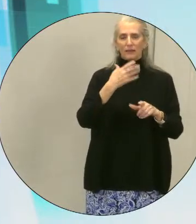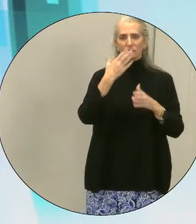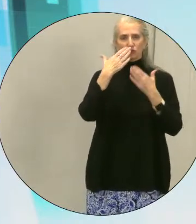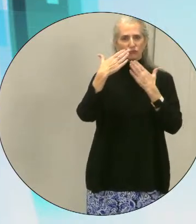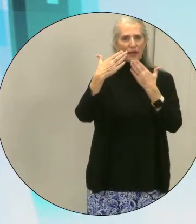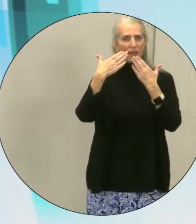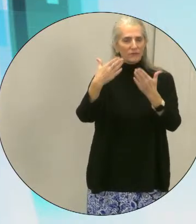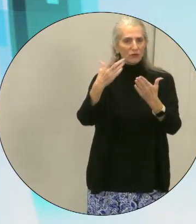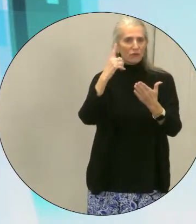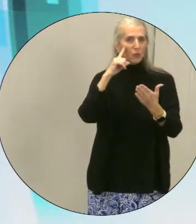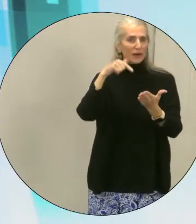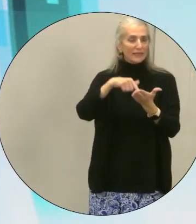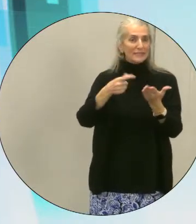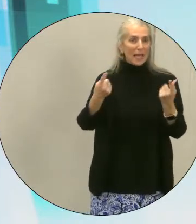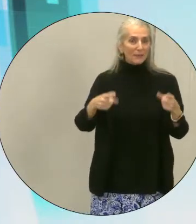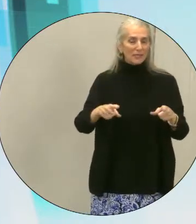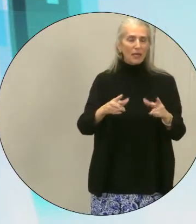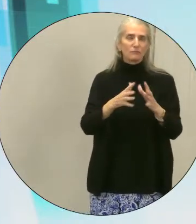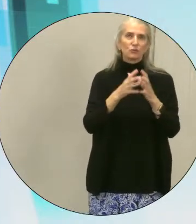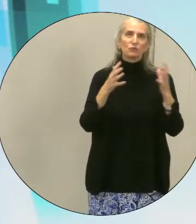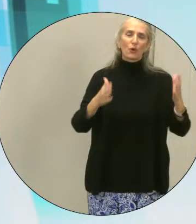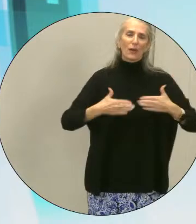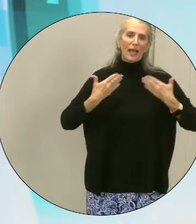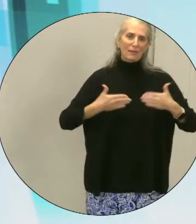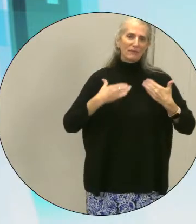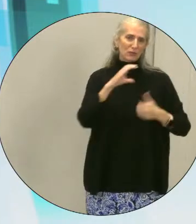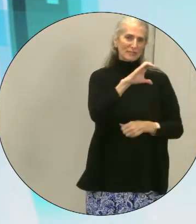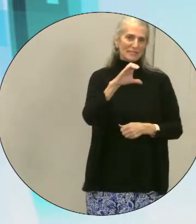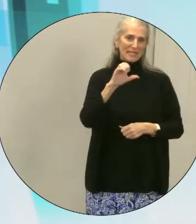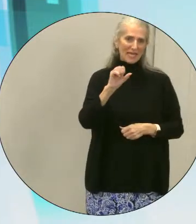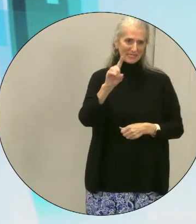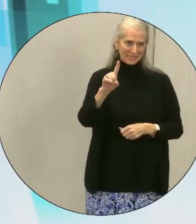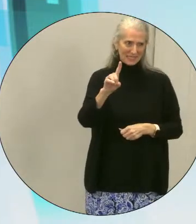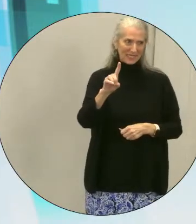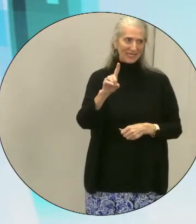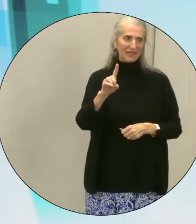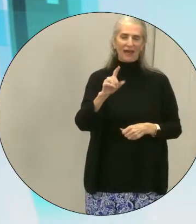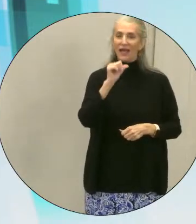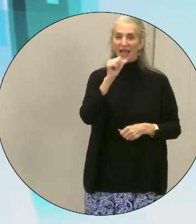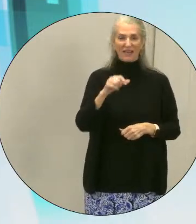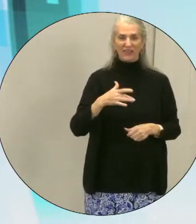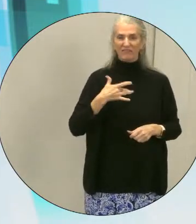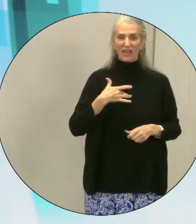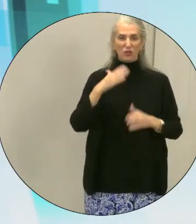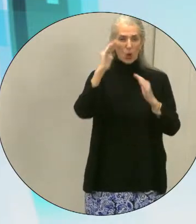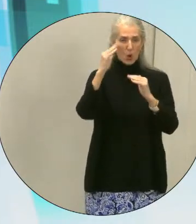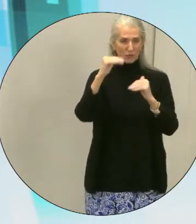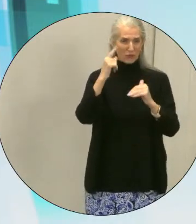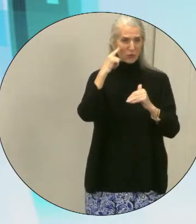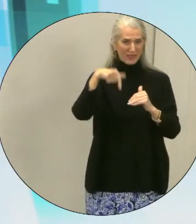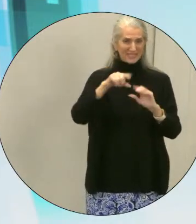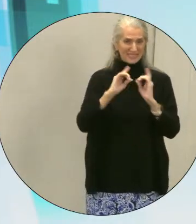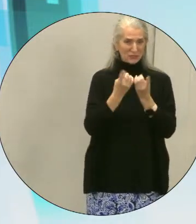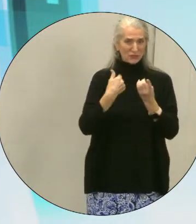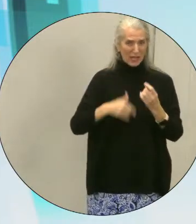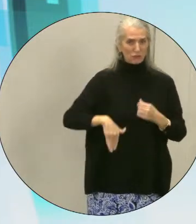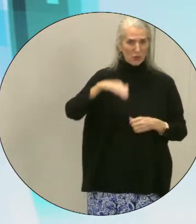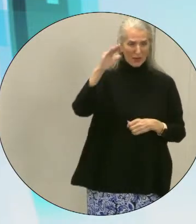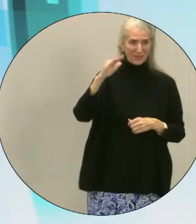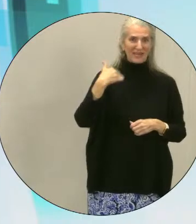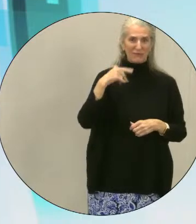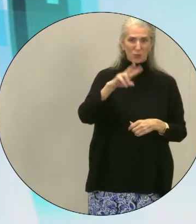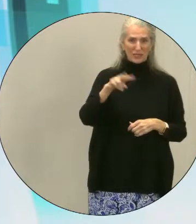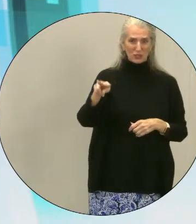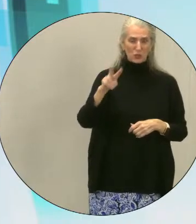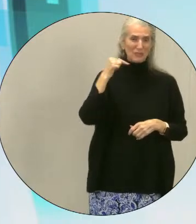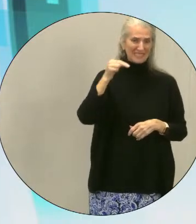for this happening, I'm so happy for CCSD. I haven't felt hopeful for this district that I grew up in, that I have 22 nieces and nephews